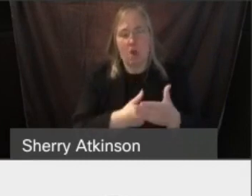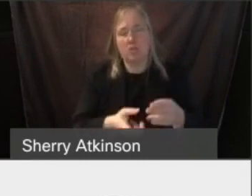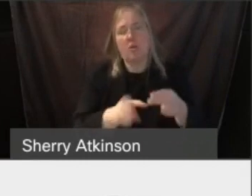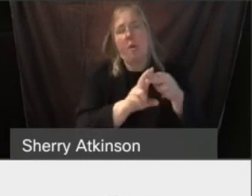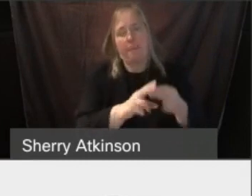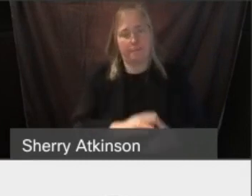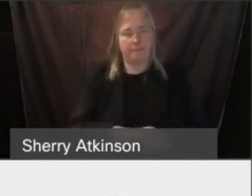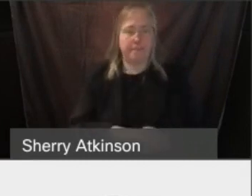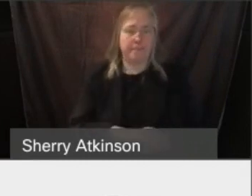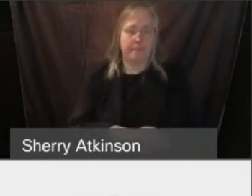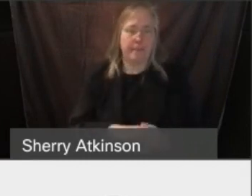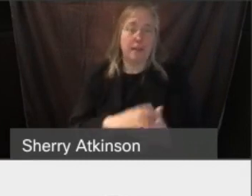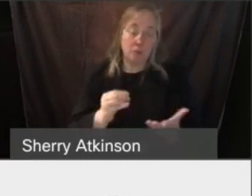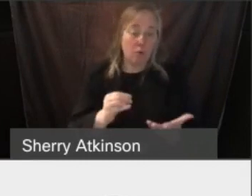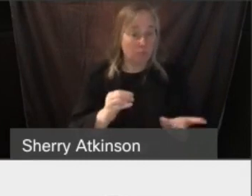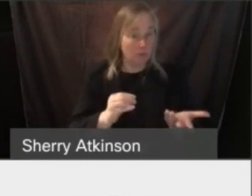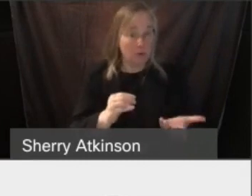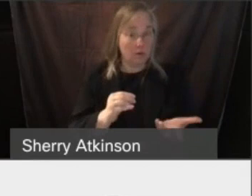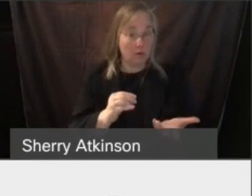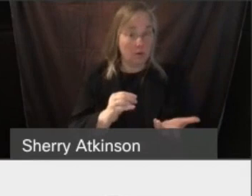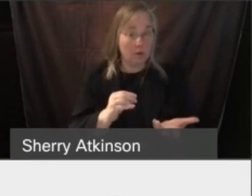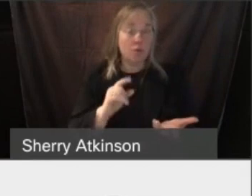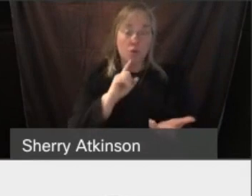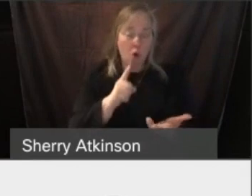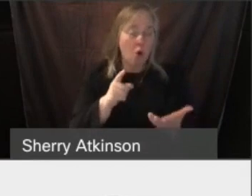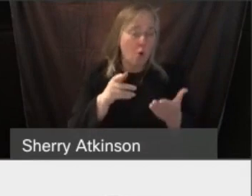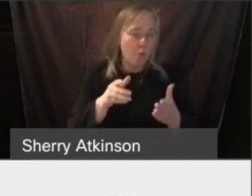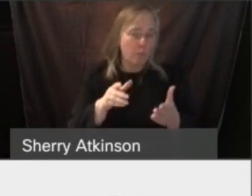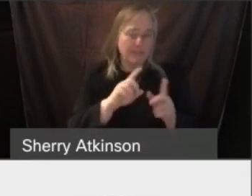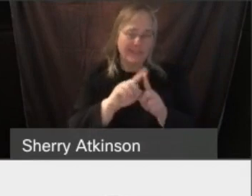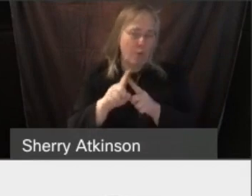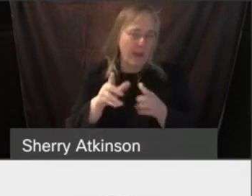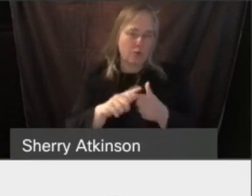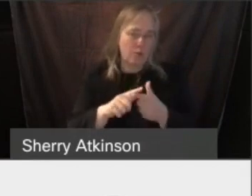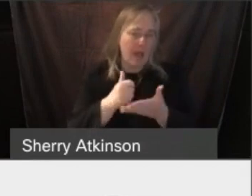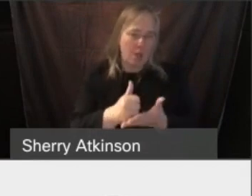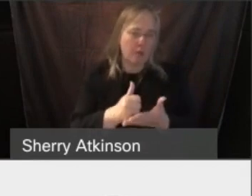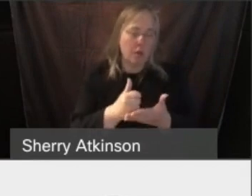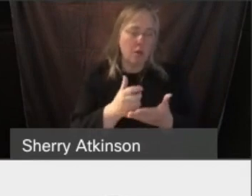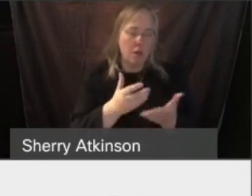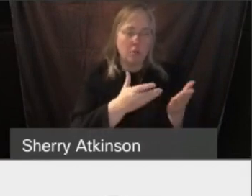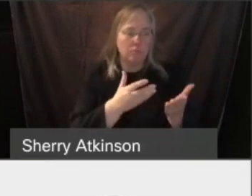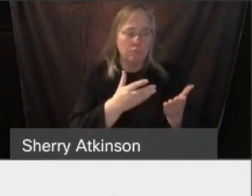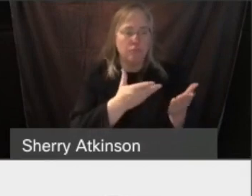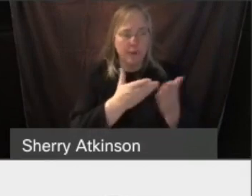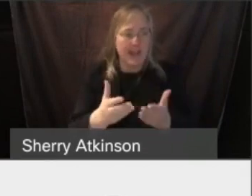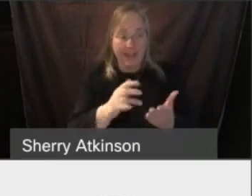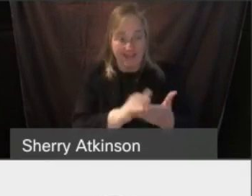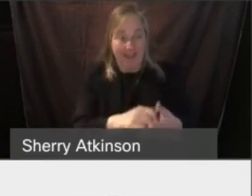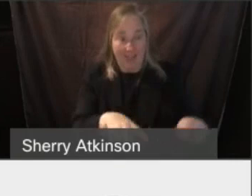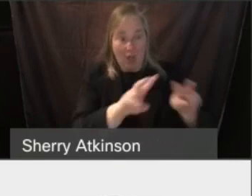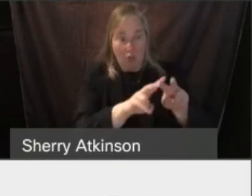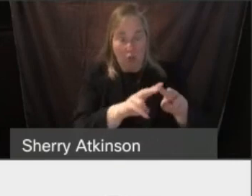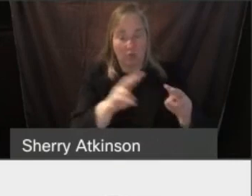so, are there ways to help to bring the values in line through incentive programs or whatever, so that it's really more